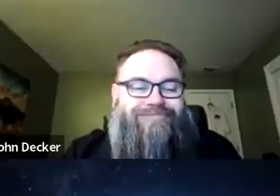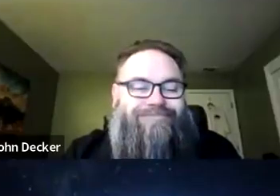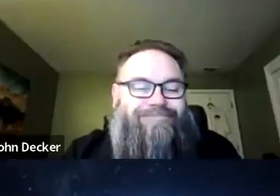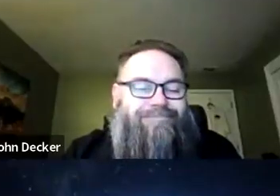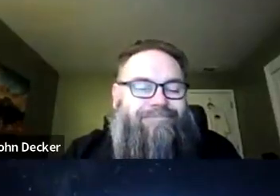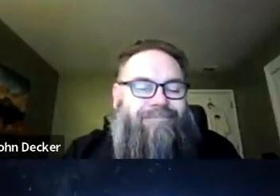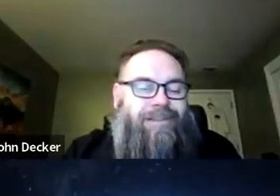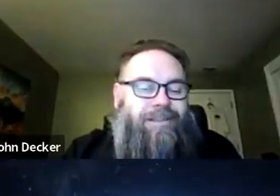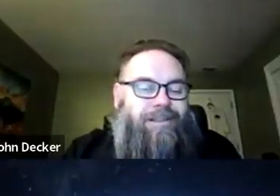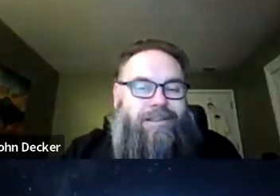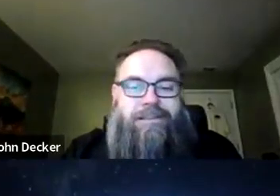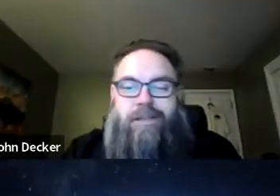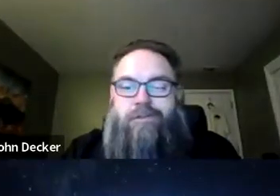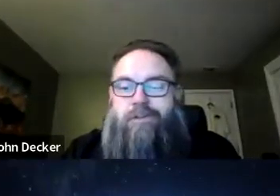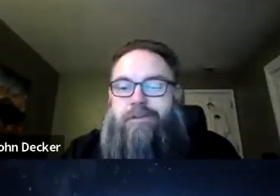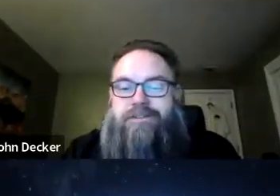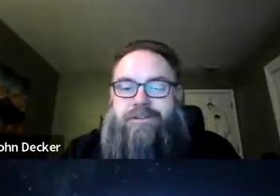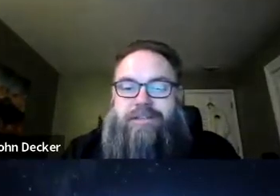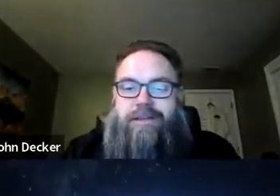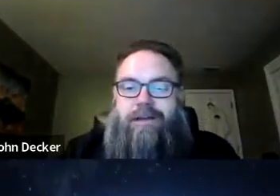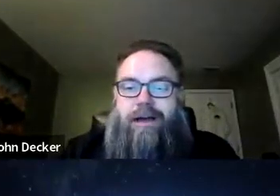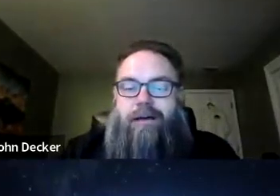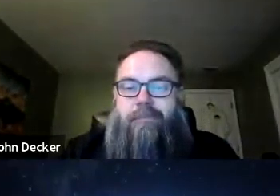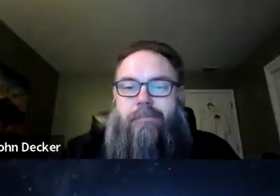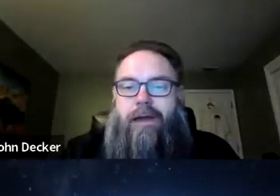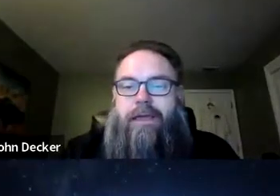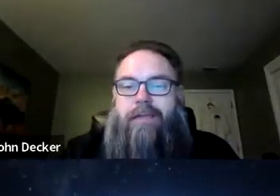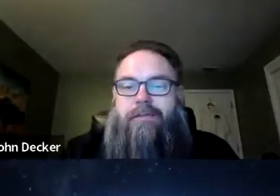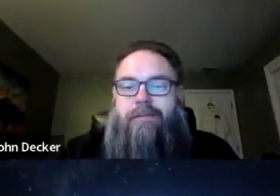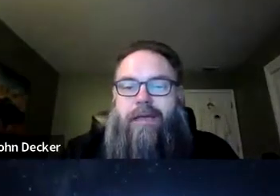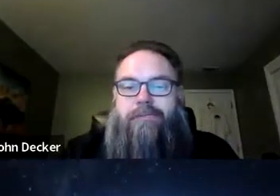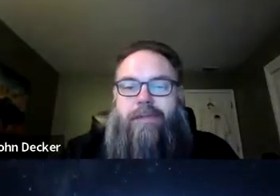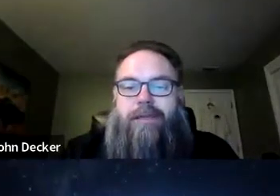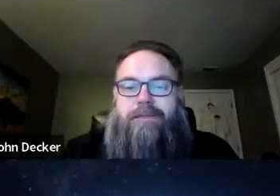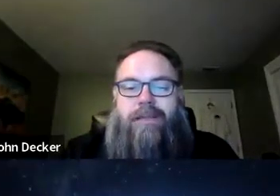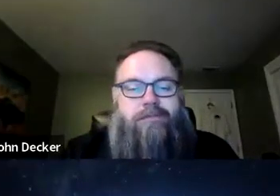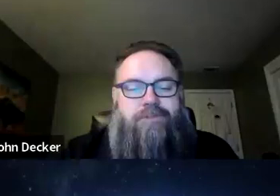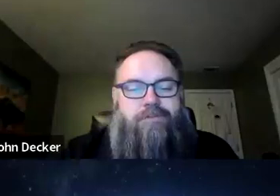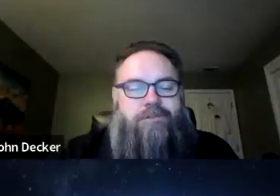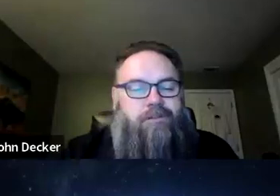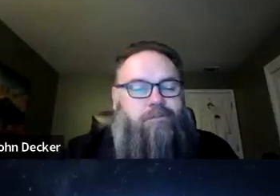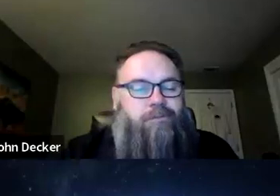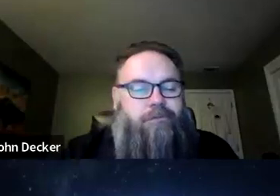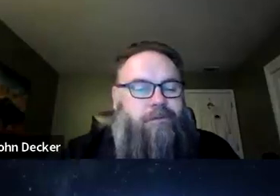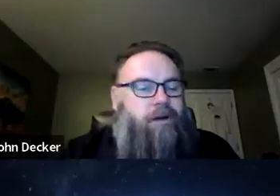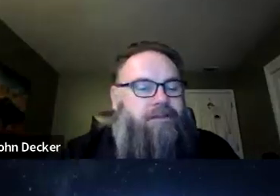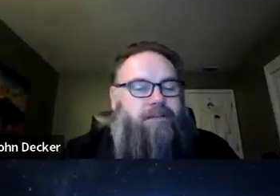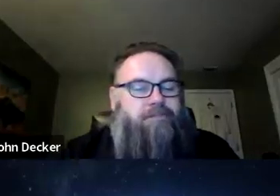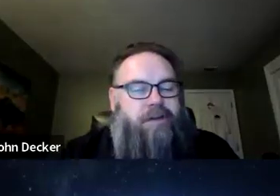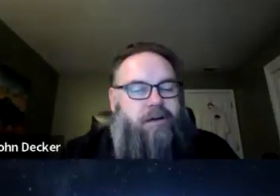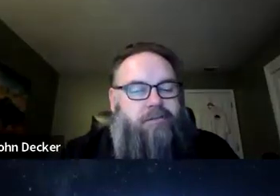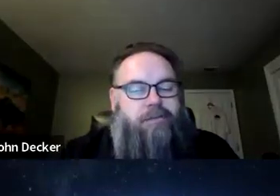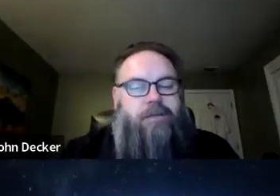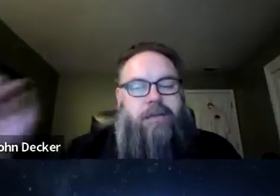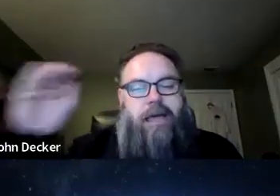there you go. Thank you very much, Christy. Again, I feel like this kind of shows a little proof of the